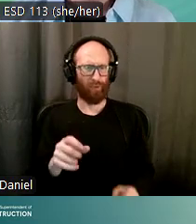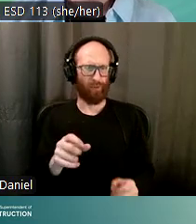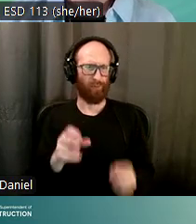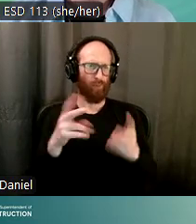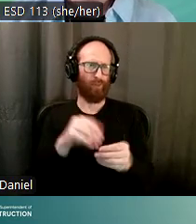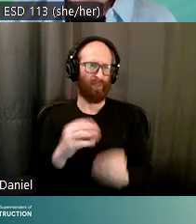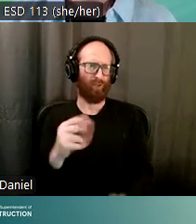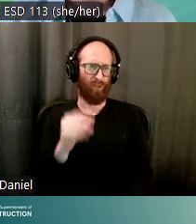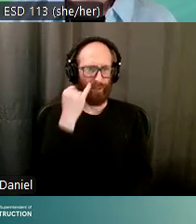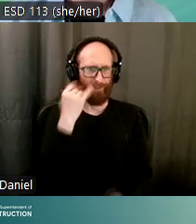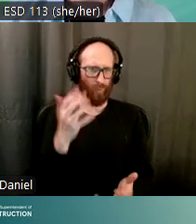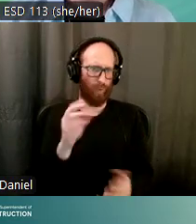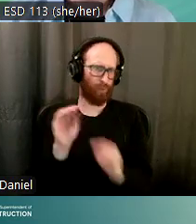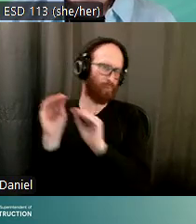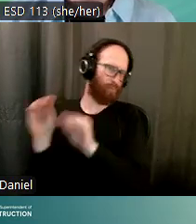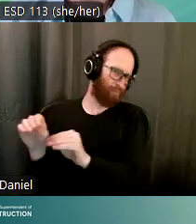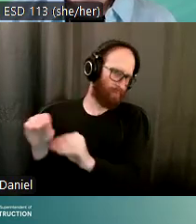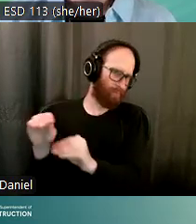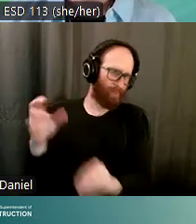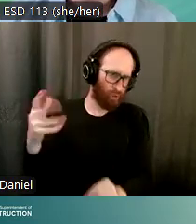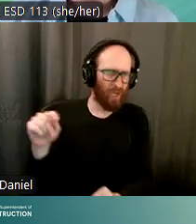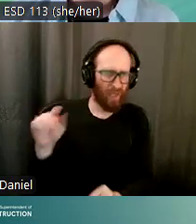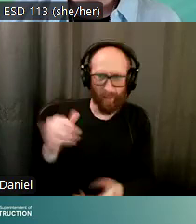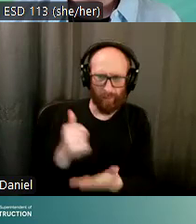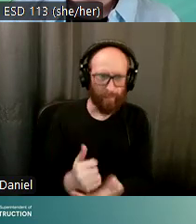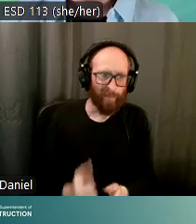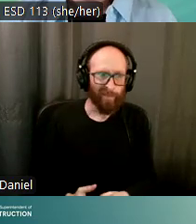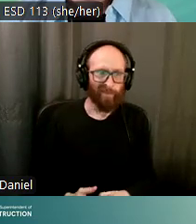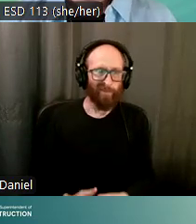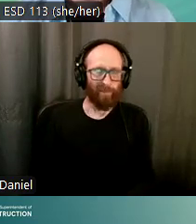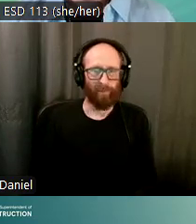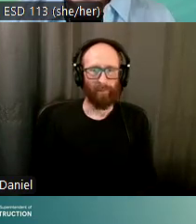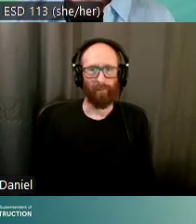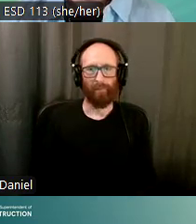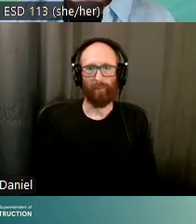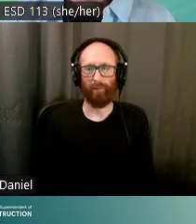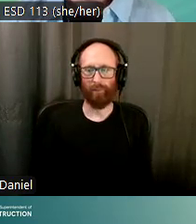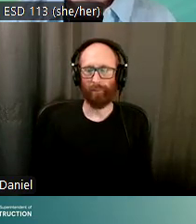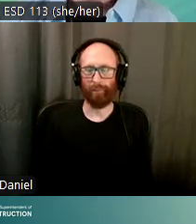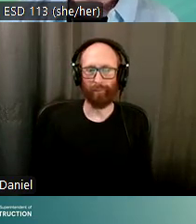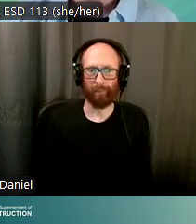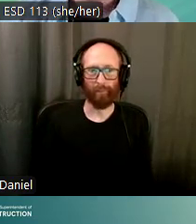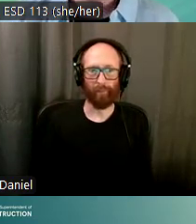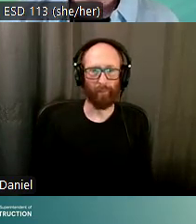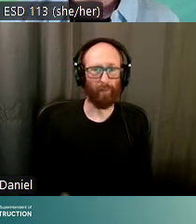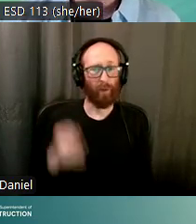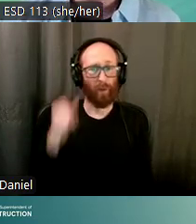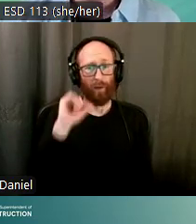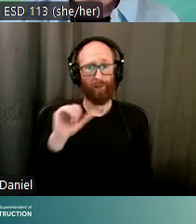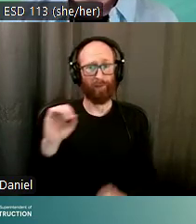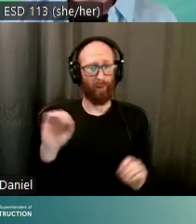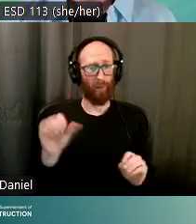to link it there, Sarah, that would probably be really helpful for folks. But if there are no other further questions